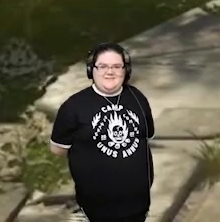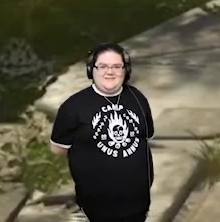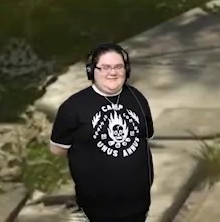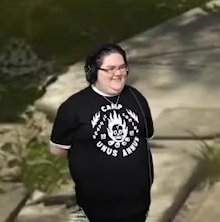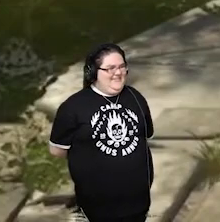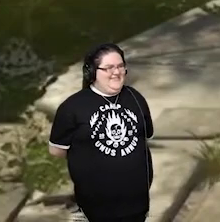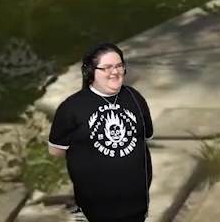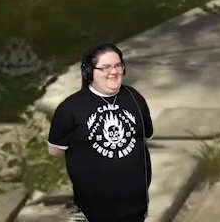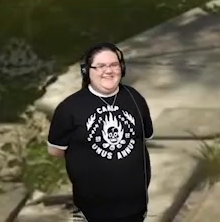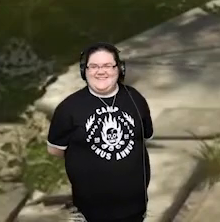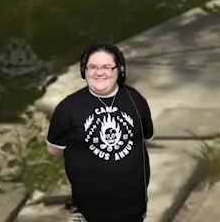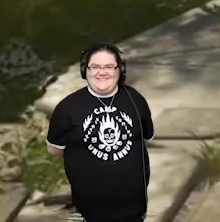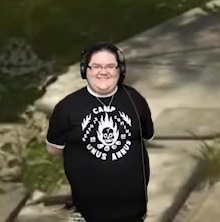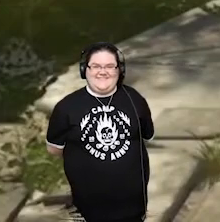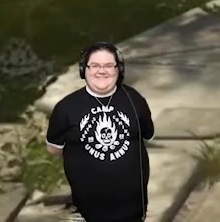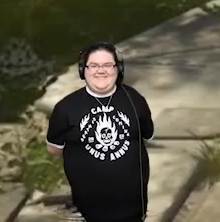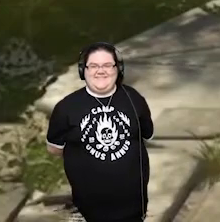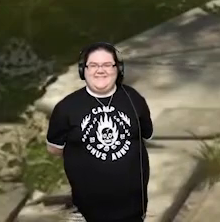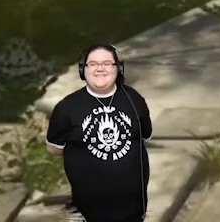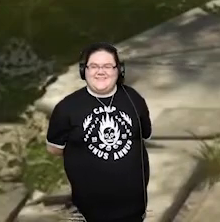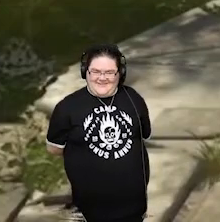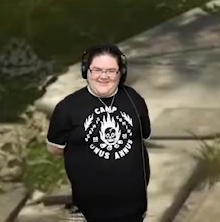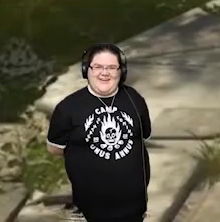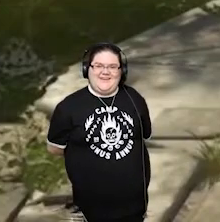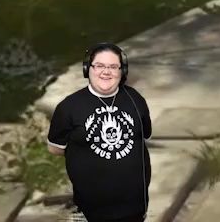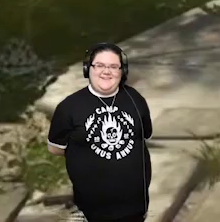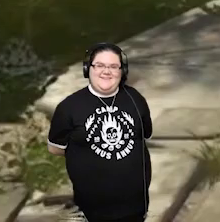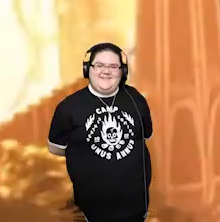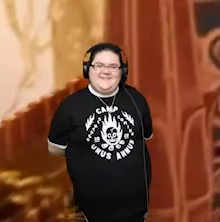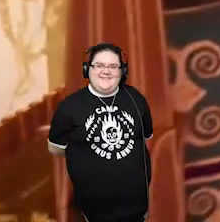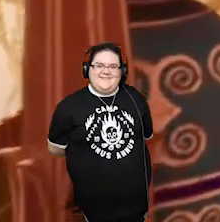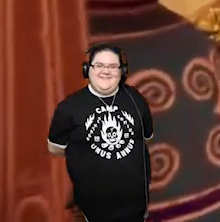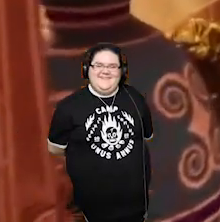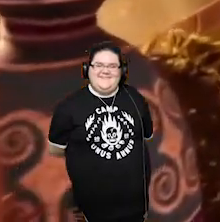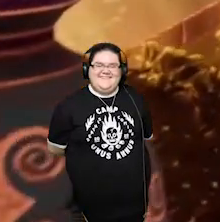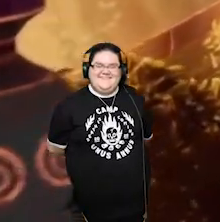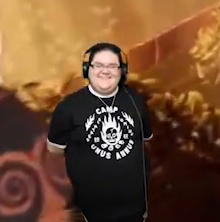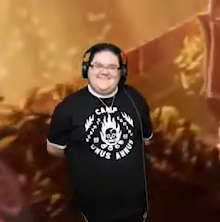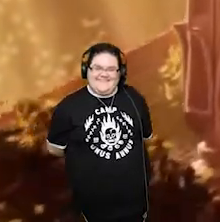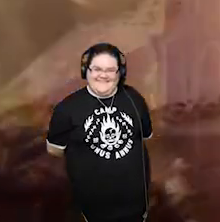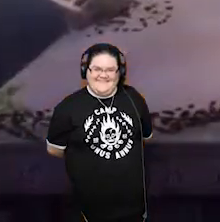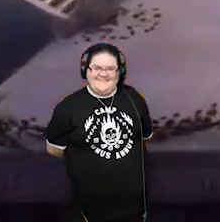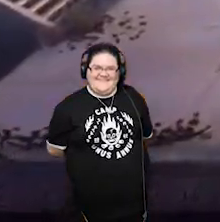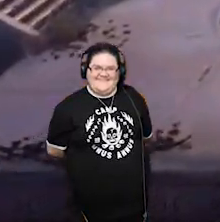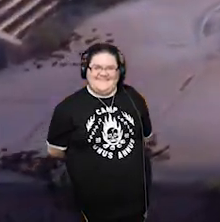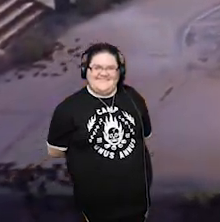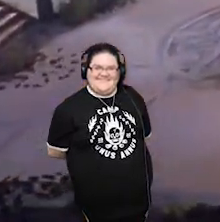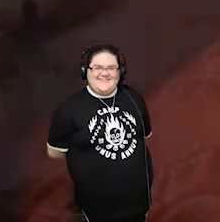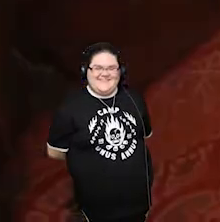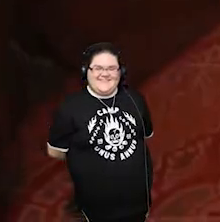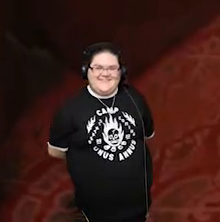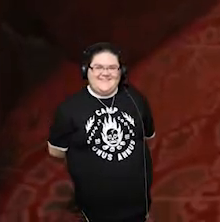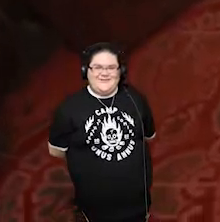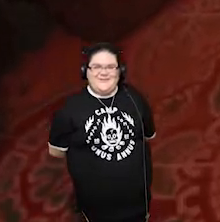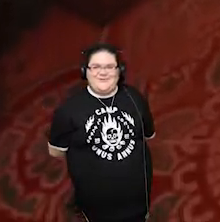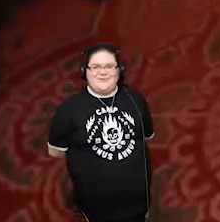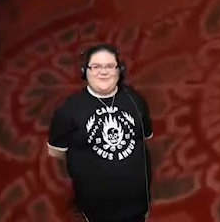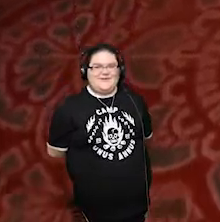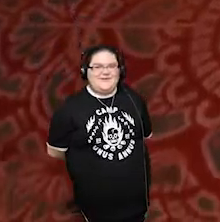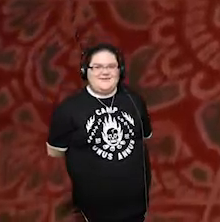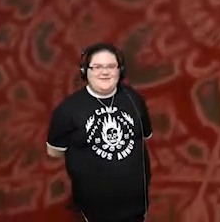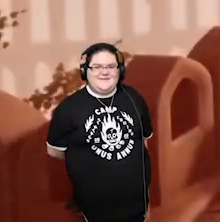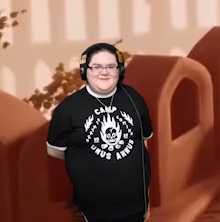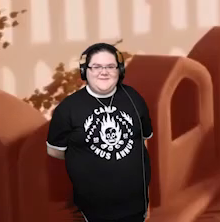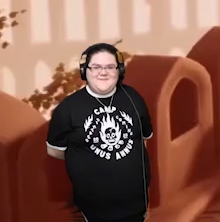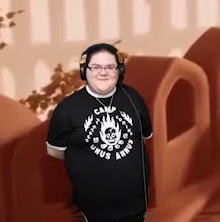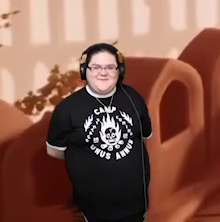Epic, which is a game set in India, in ancient India, that is. And the game features a load of Hindu and Balinese mythology. So right now